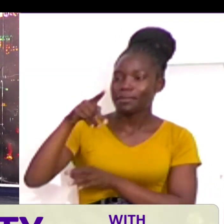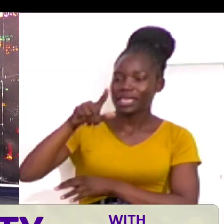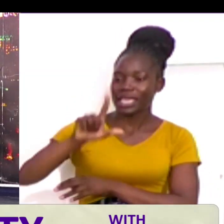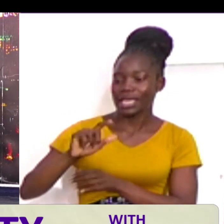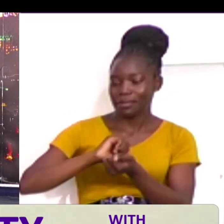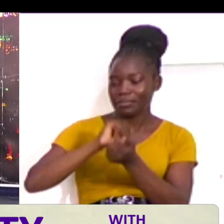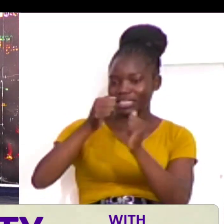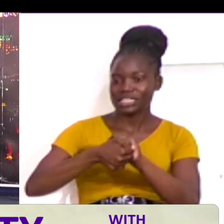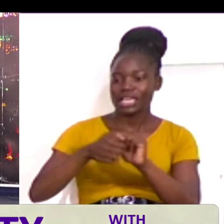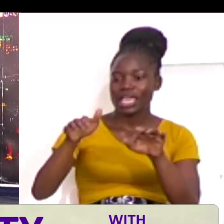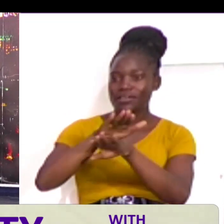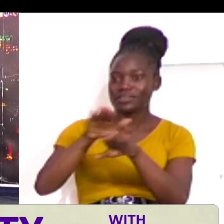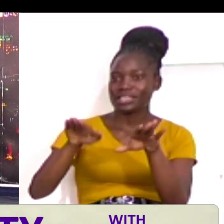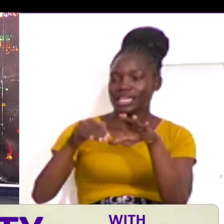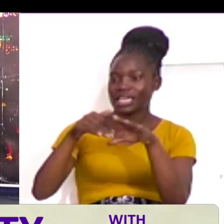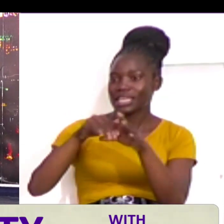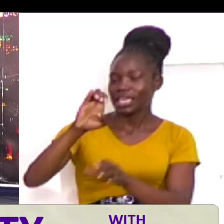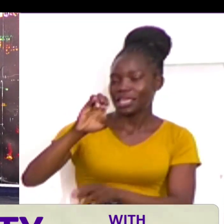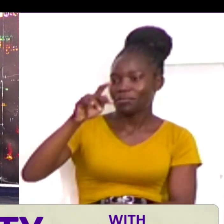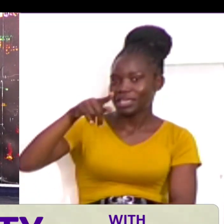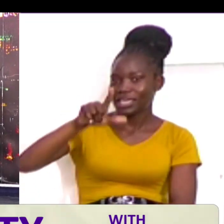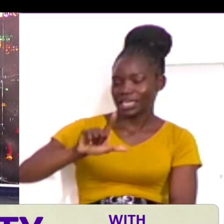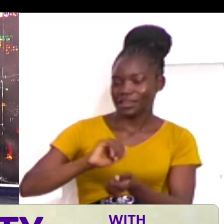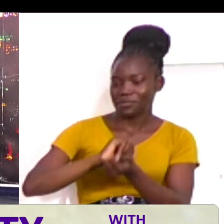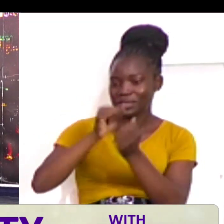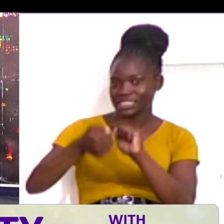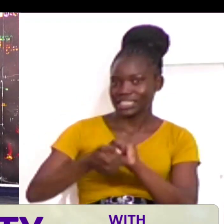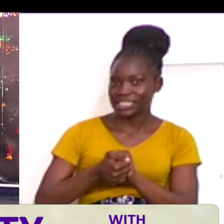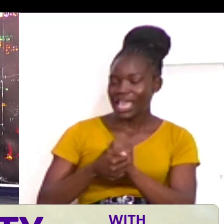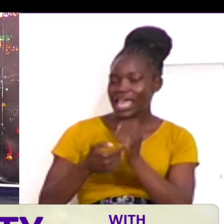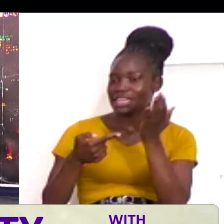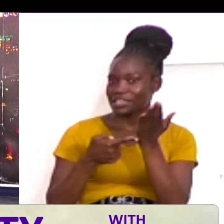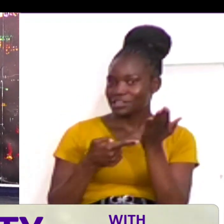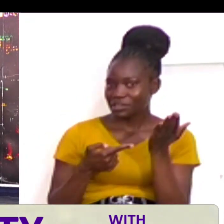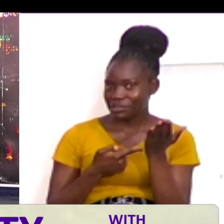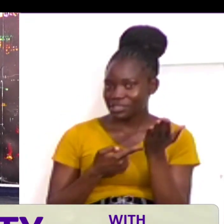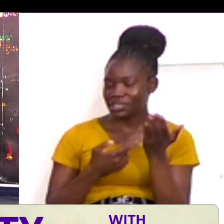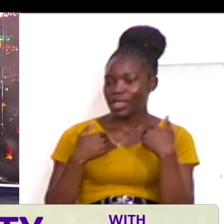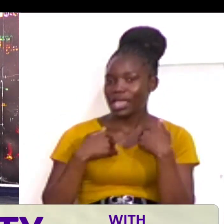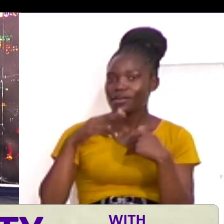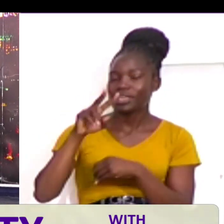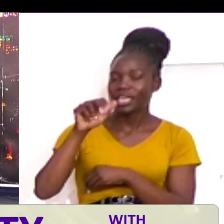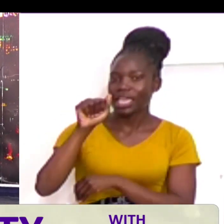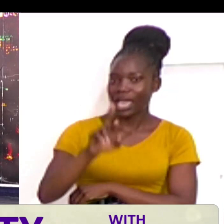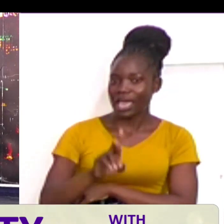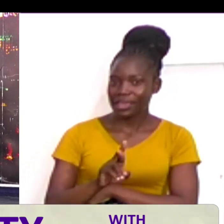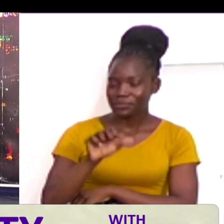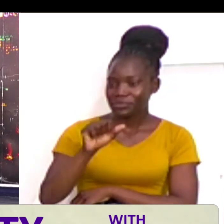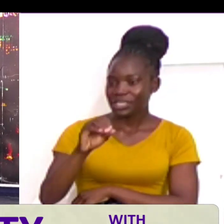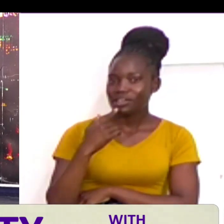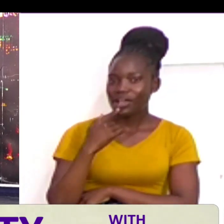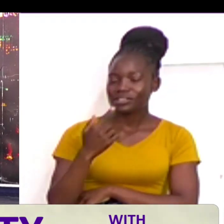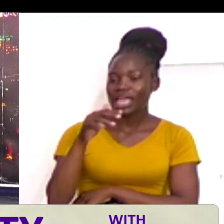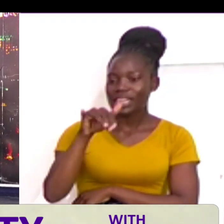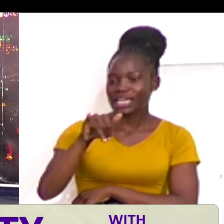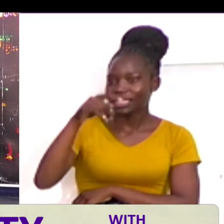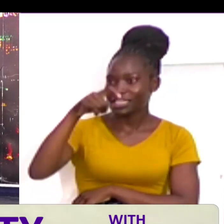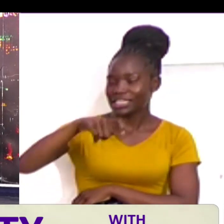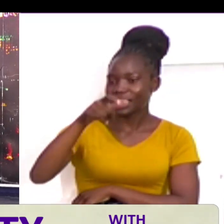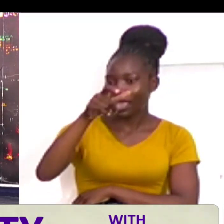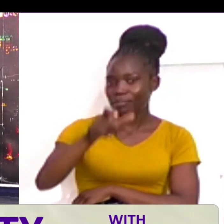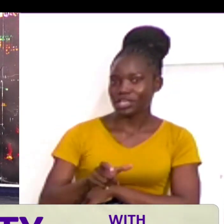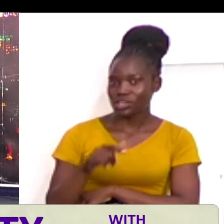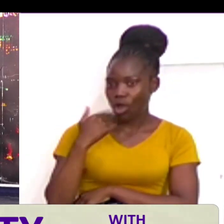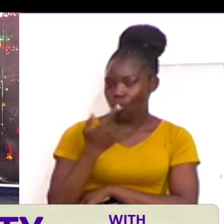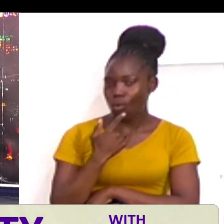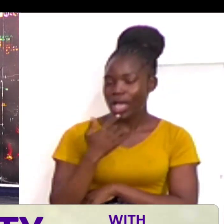Right. Everything in the Premier League has changed. Yes. And the technology itself, there is the VR, the what. Right. So I would say it requires a person